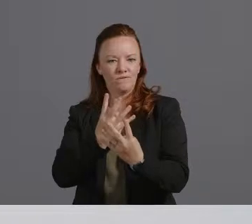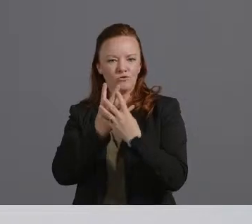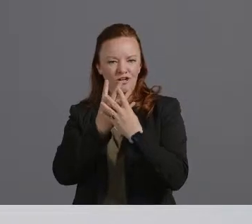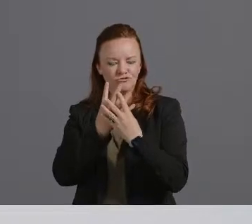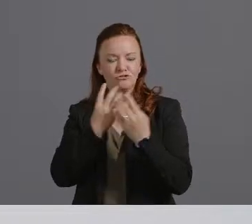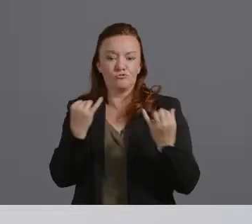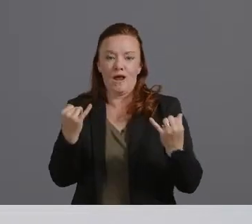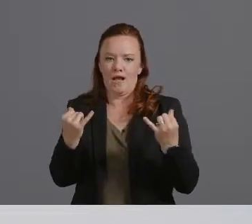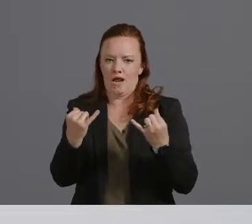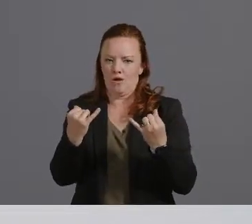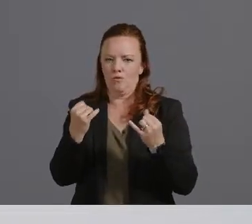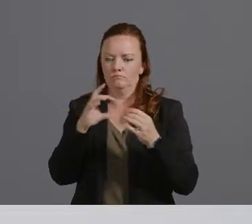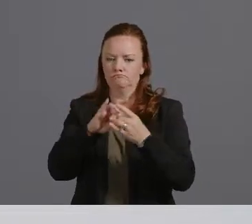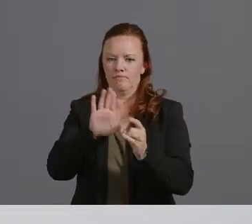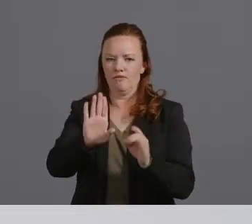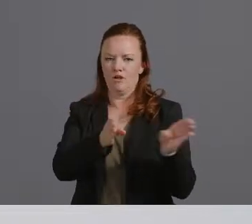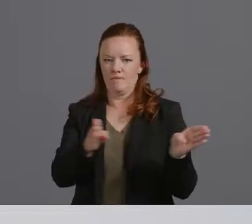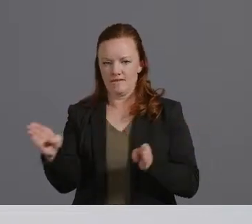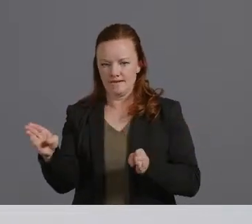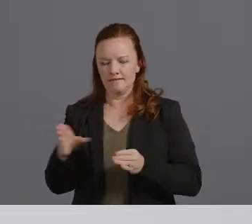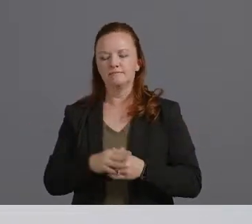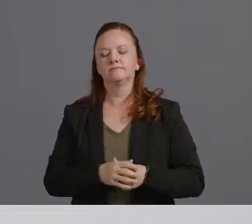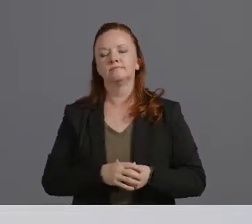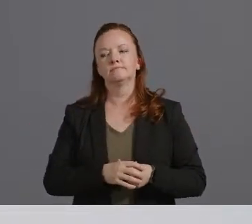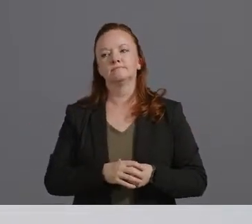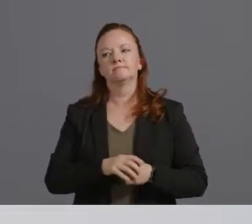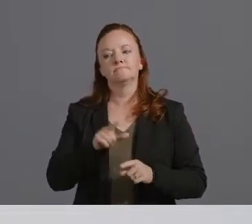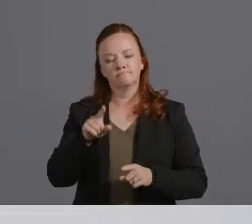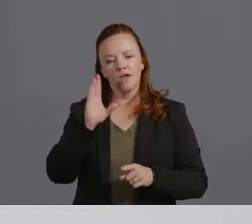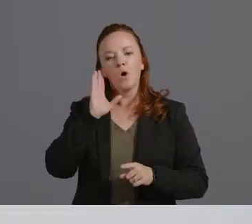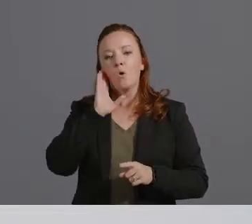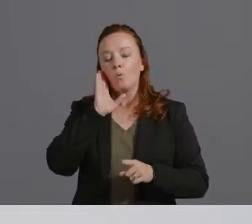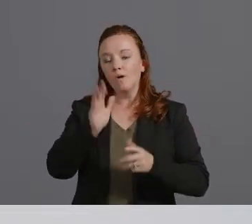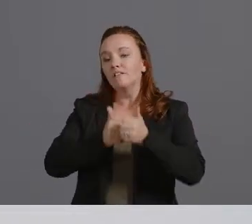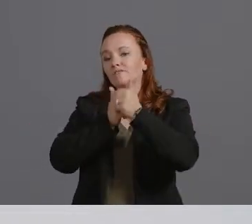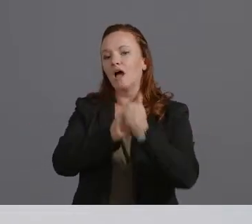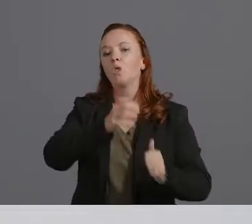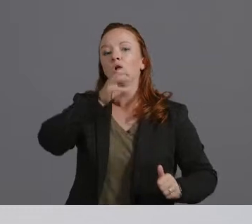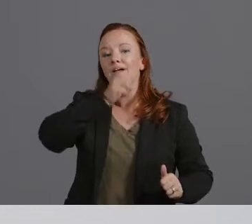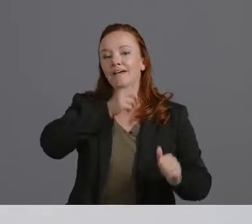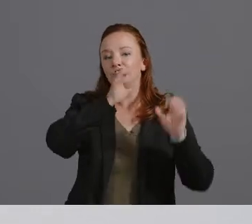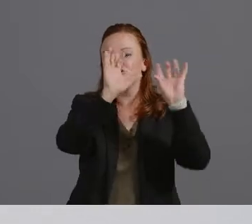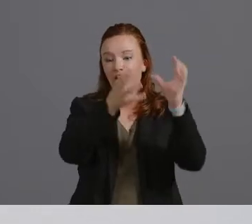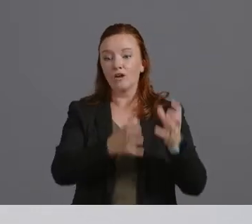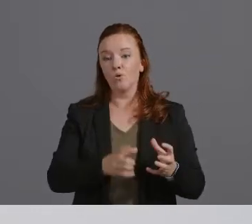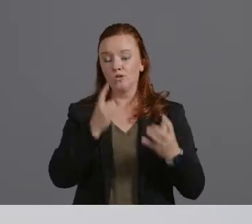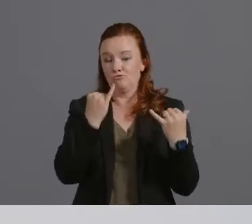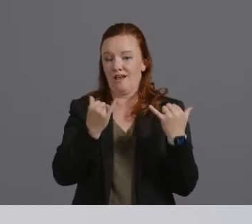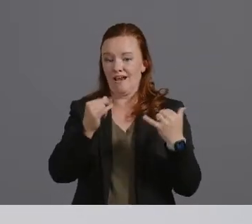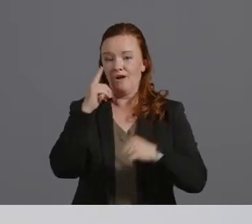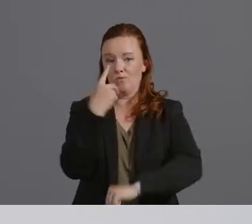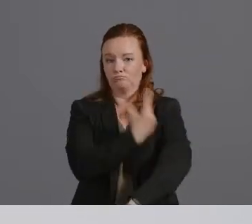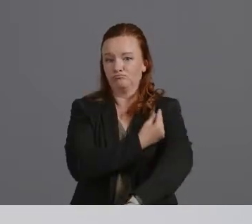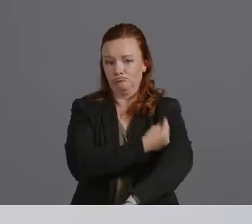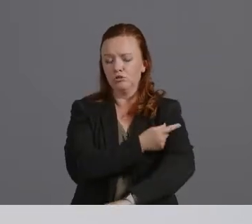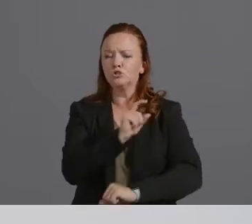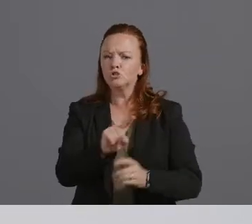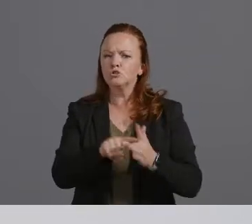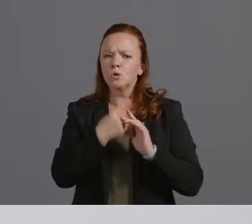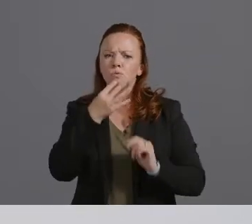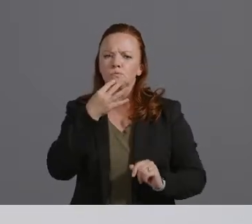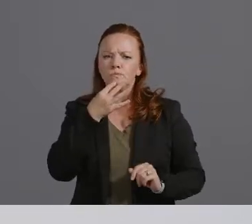on their plan, and so they will be implementing the age-based rollout as well, and that should start relatively